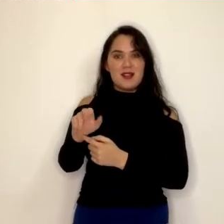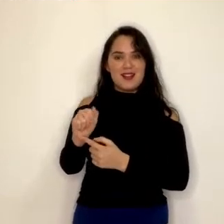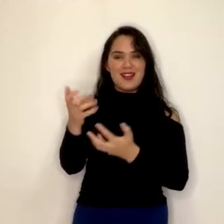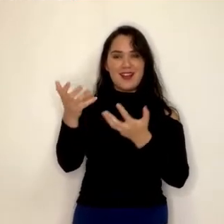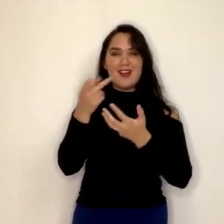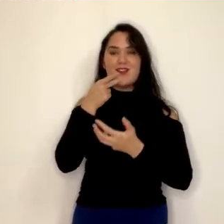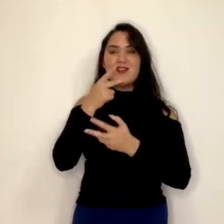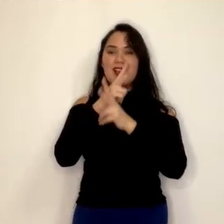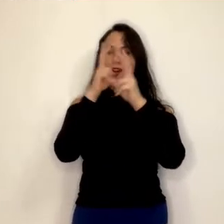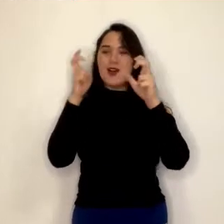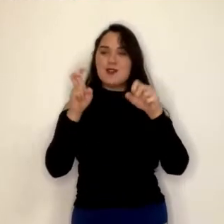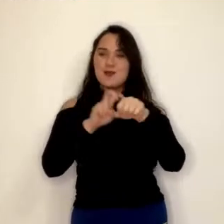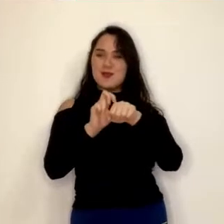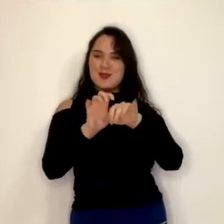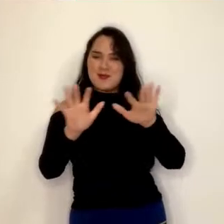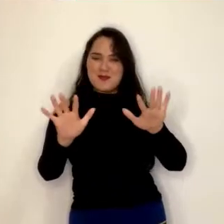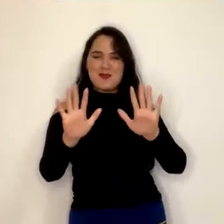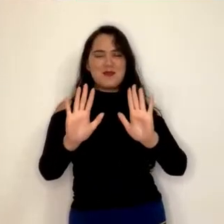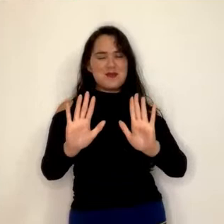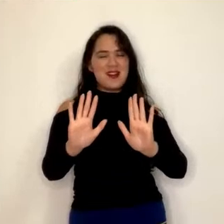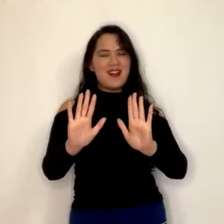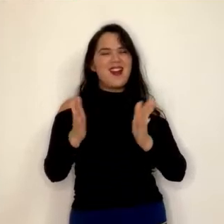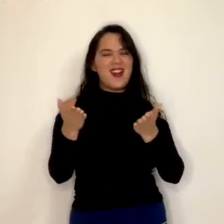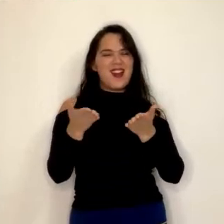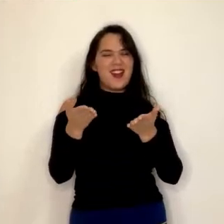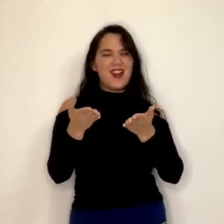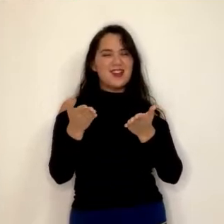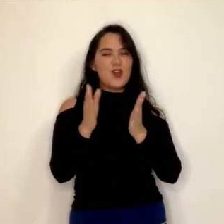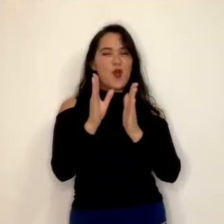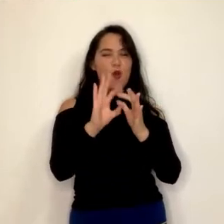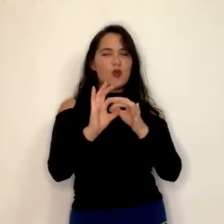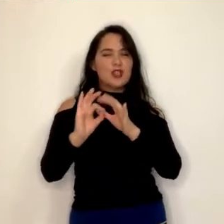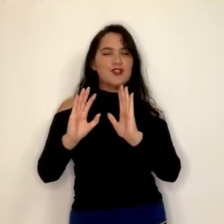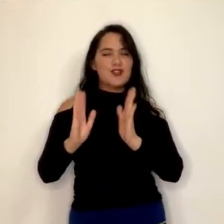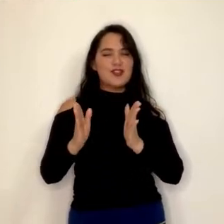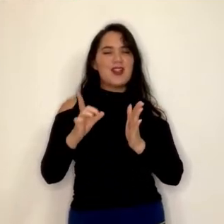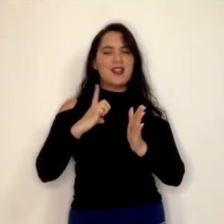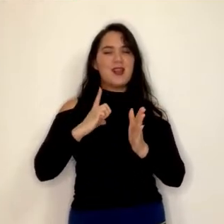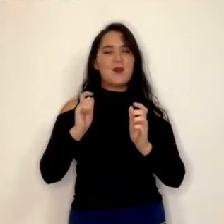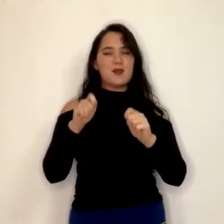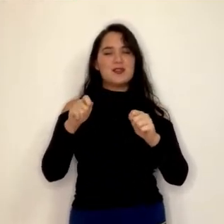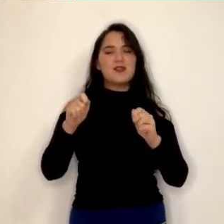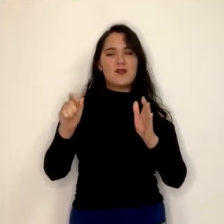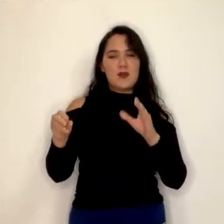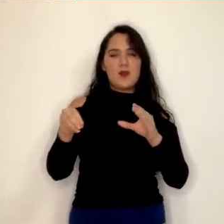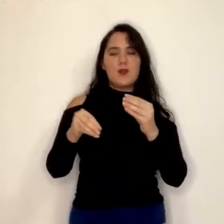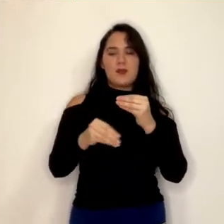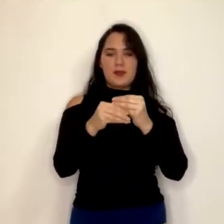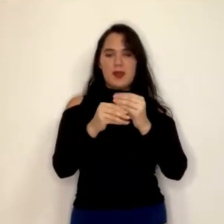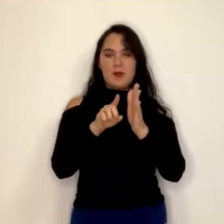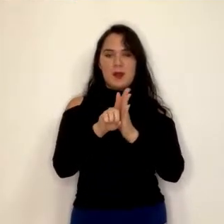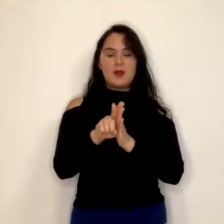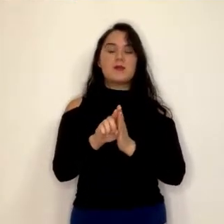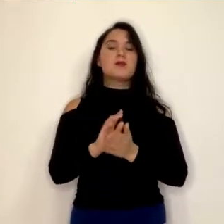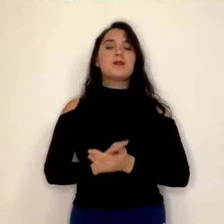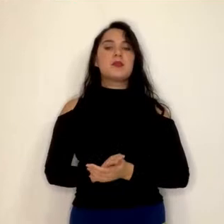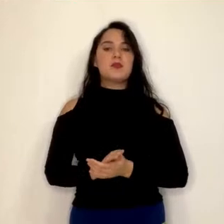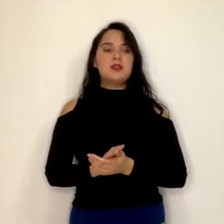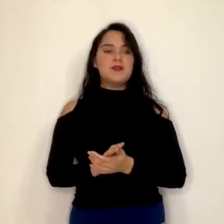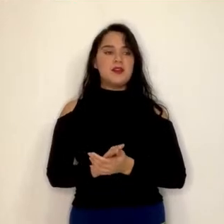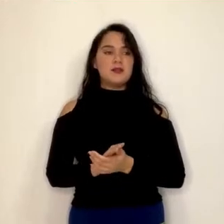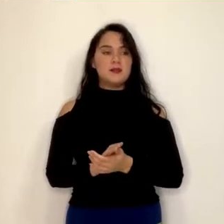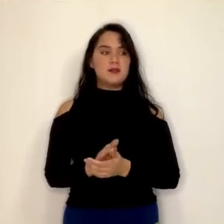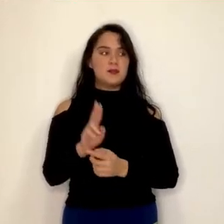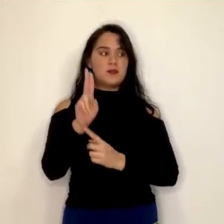to pose here, I want to talk about the pandemic, but I think we have enough context to talk about it.